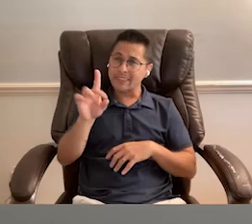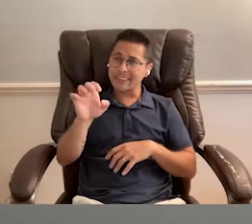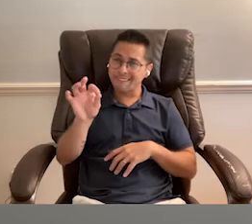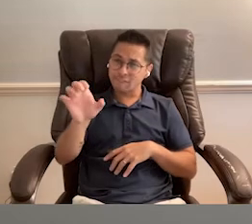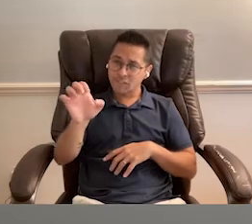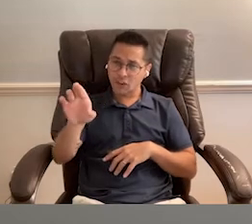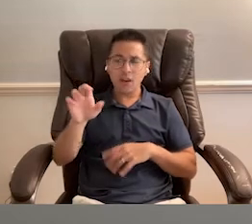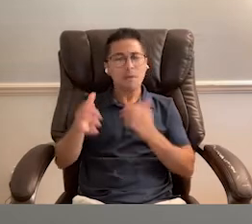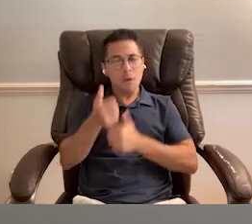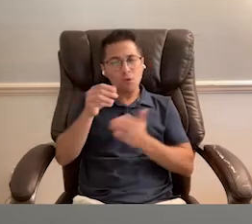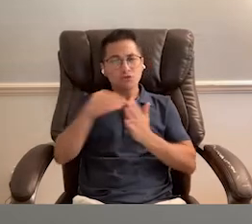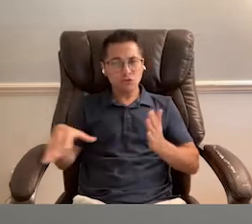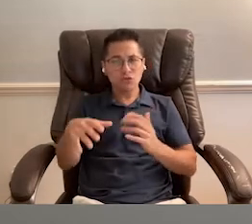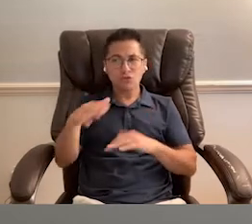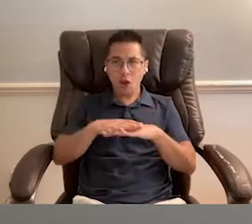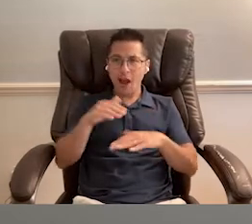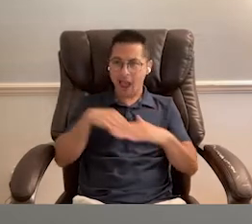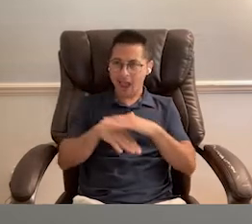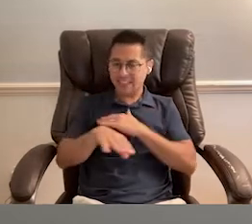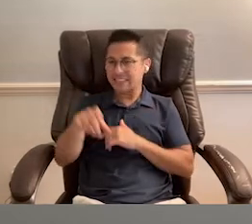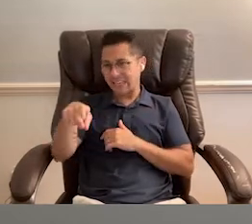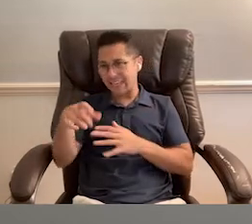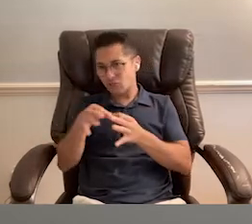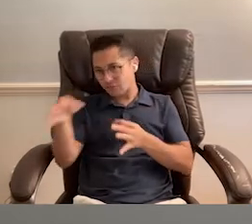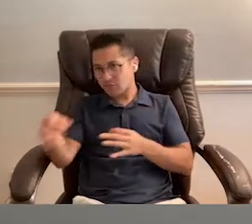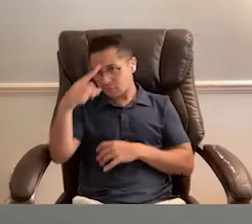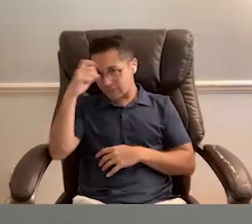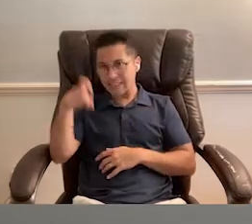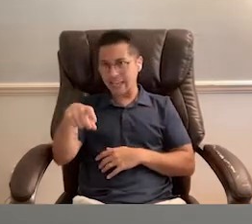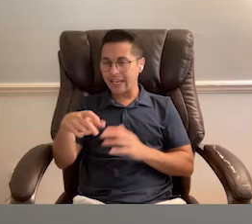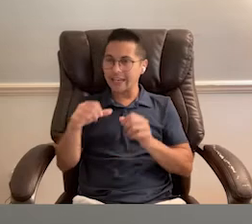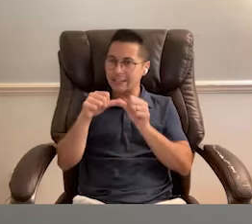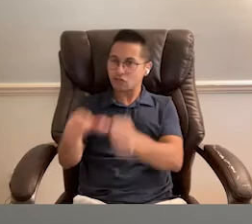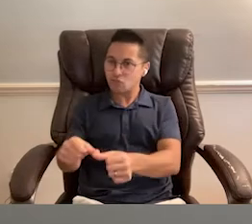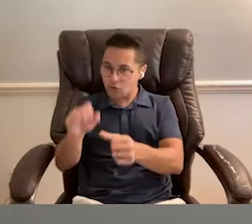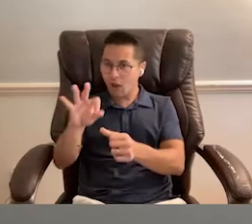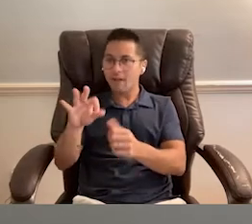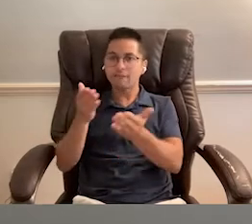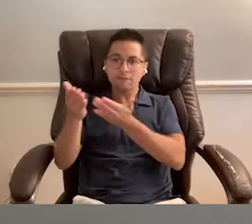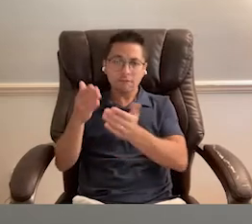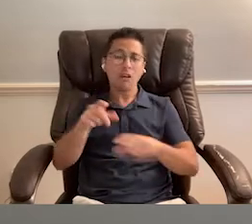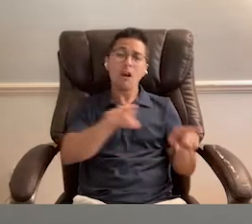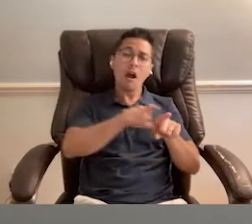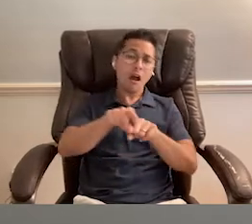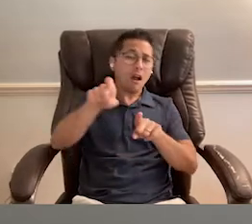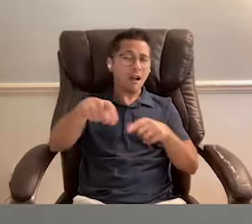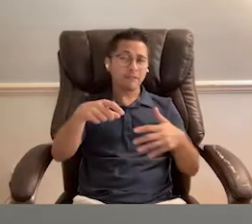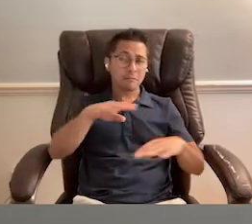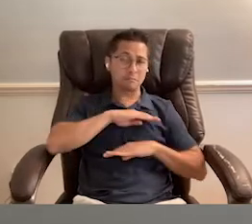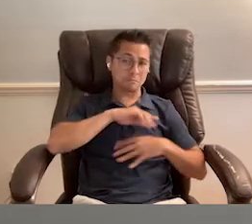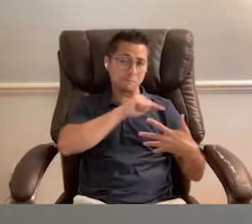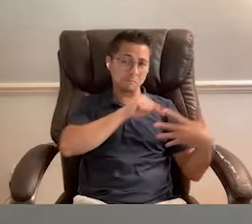students that are in access would need to defer because they still need continuation of services. And then you have to need one of these 5 areas,